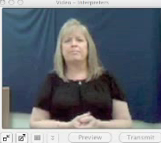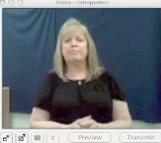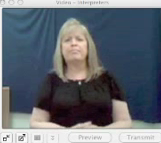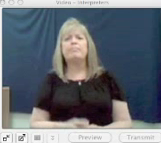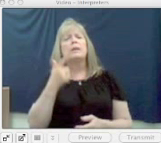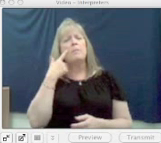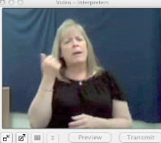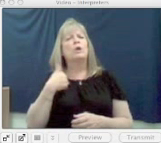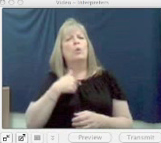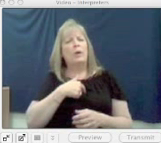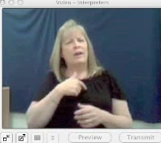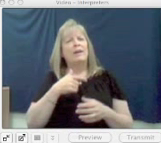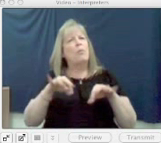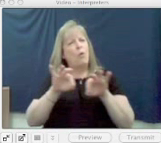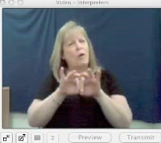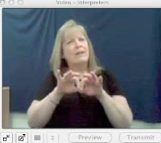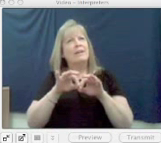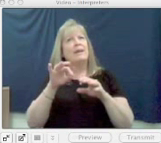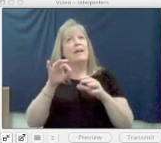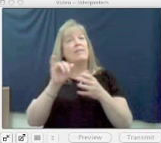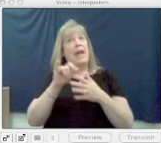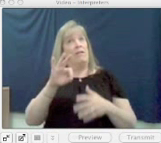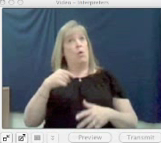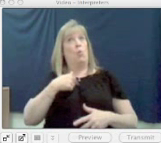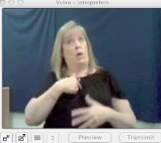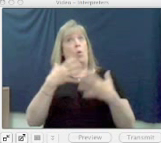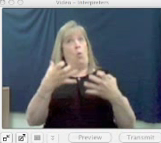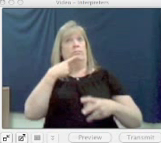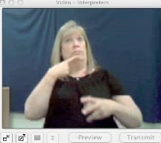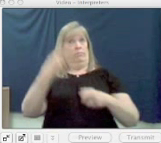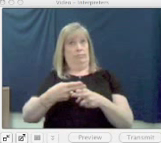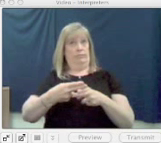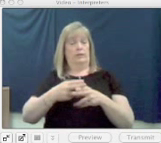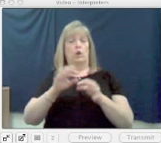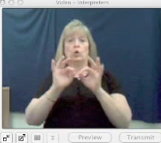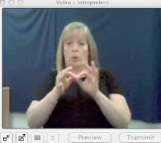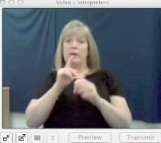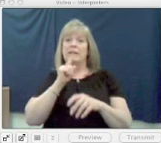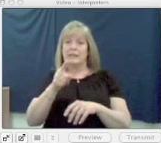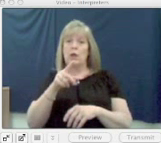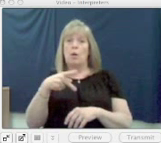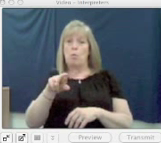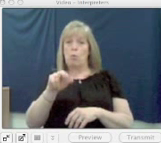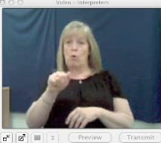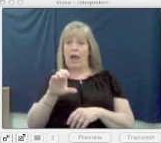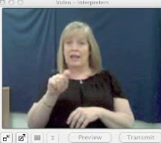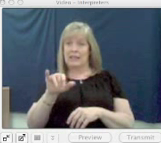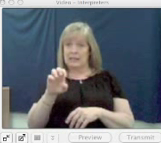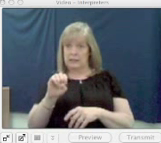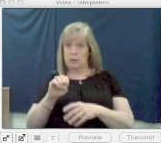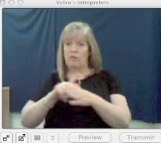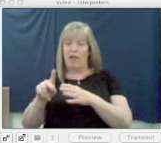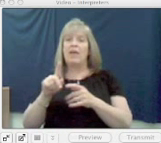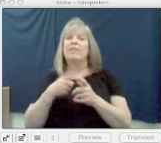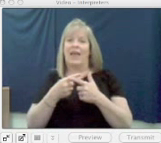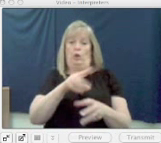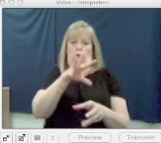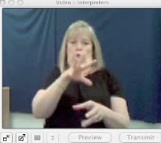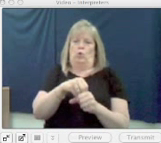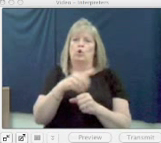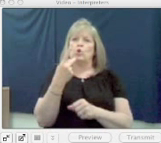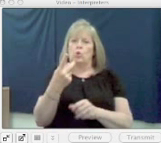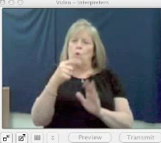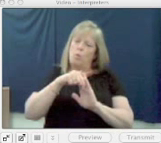Because we need to recognize that if we were to claim interpreting as a practice profession, there are two profound truths about that. Yes, it